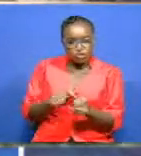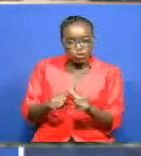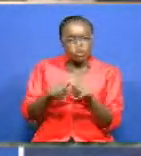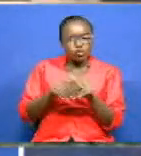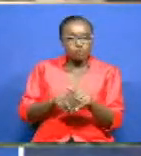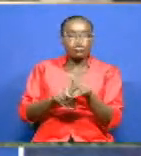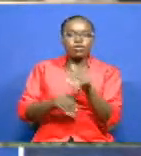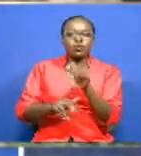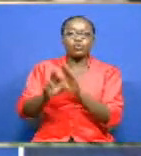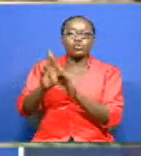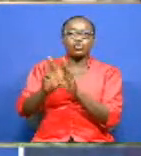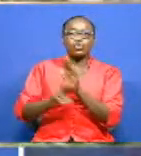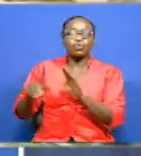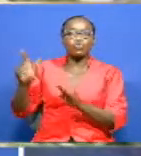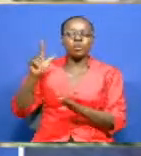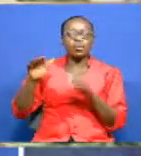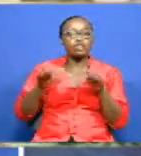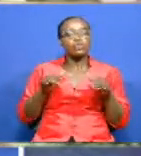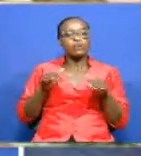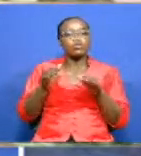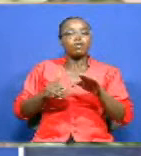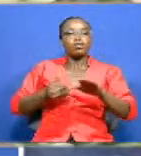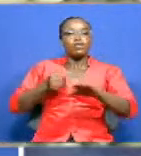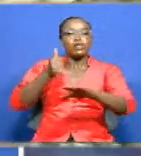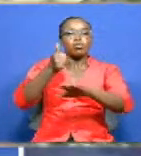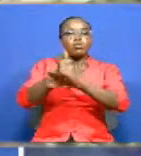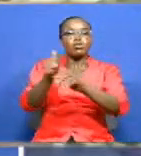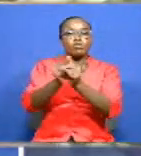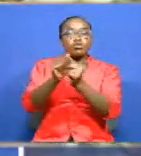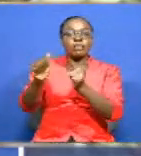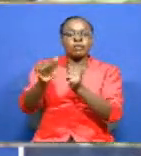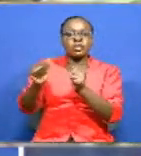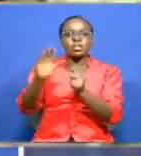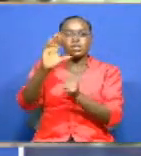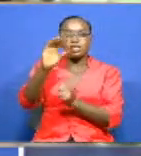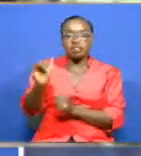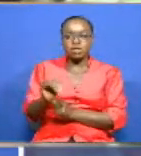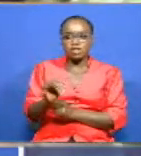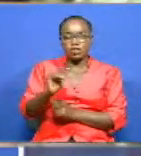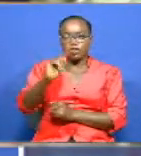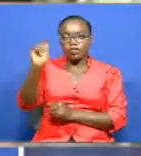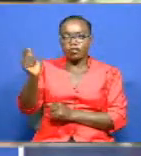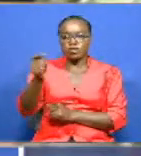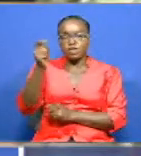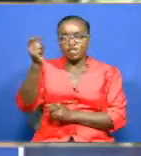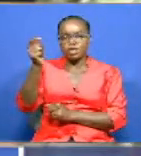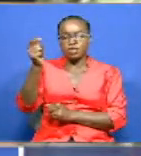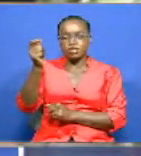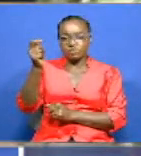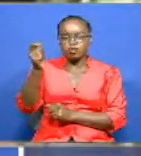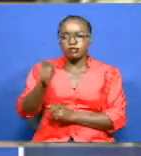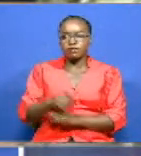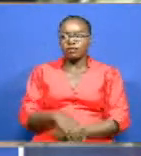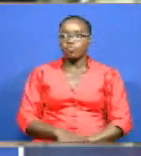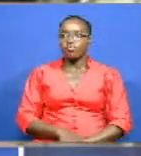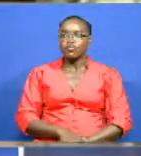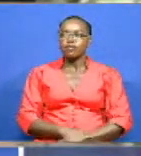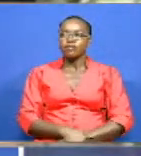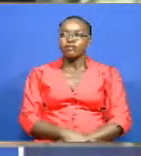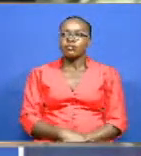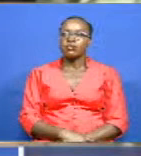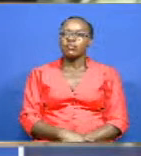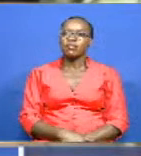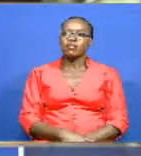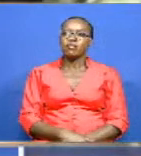rule of law as they await for the appointment of the 15th Chief Justice of Kenya. Reporting for Channel One News from the